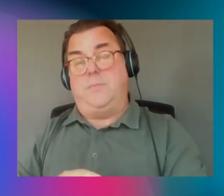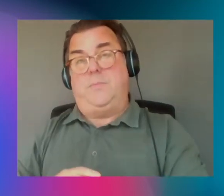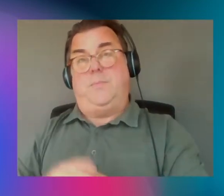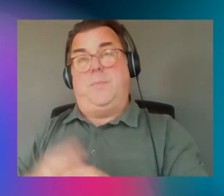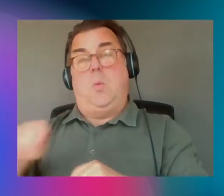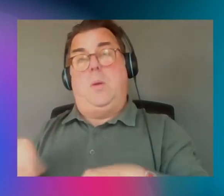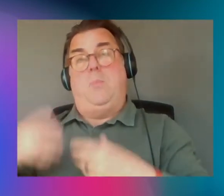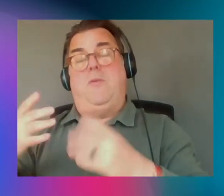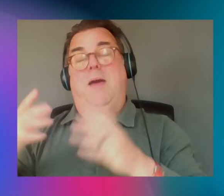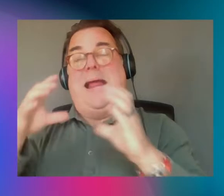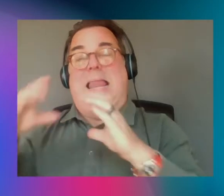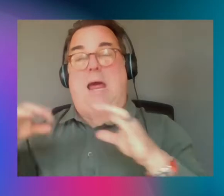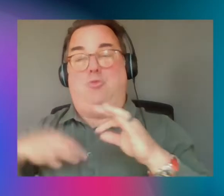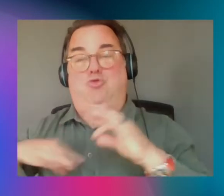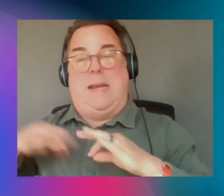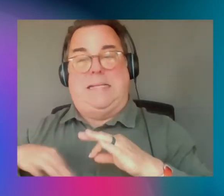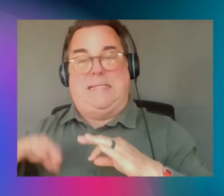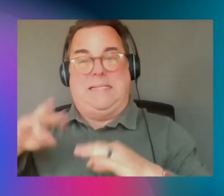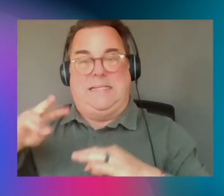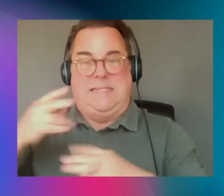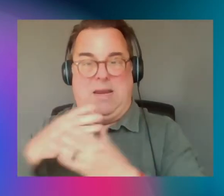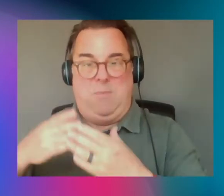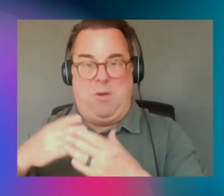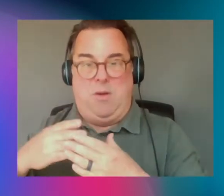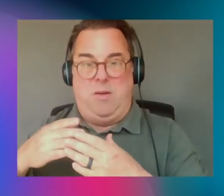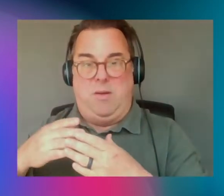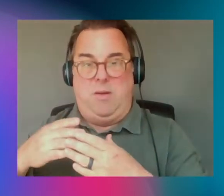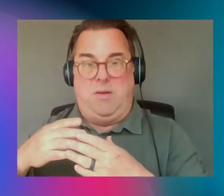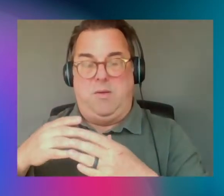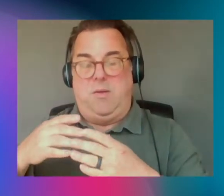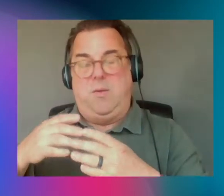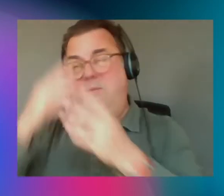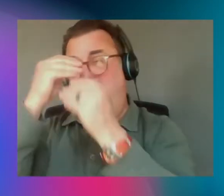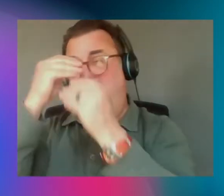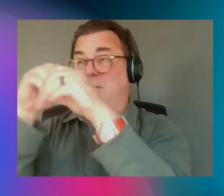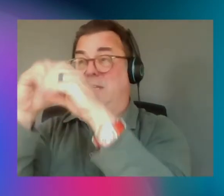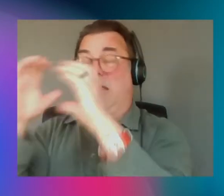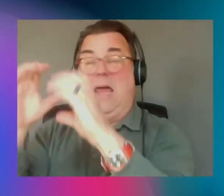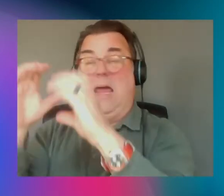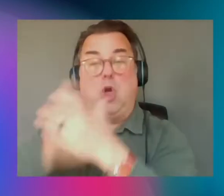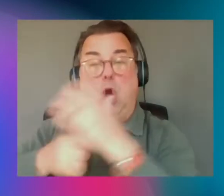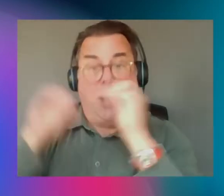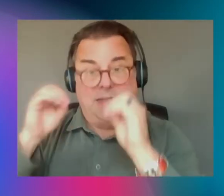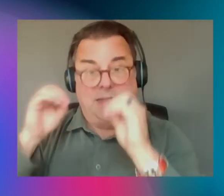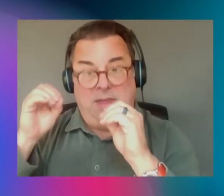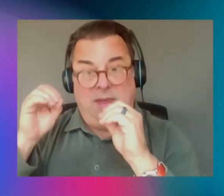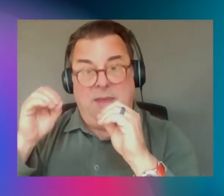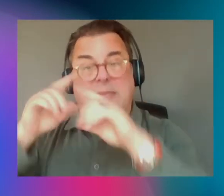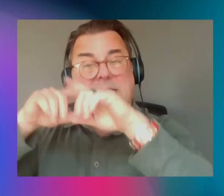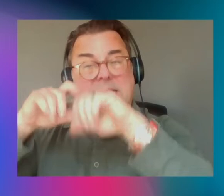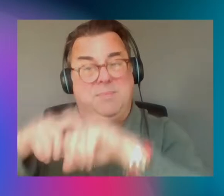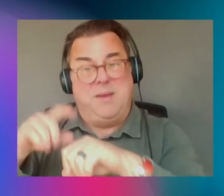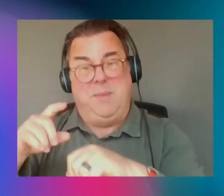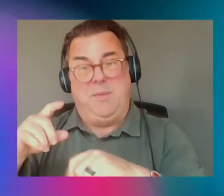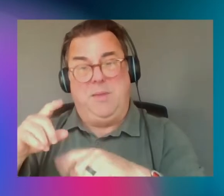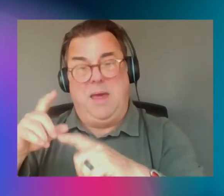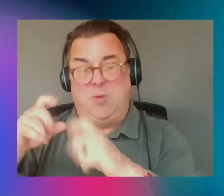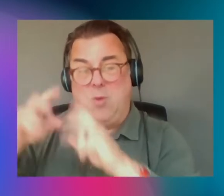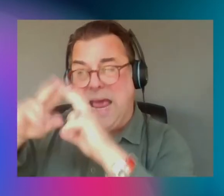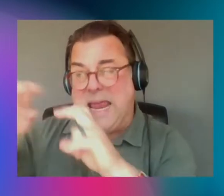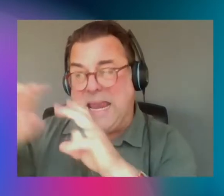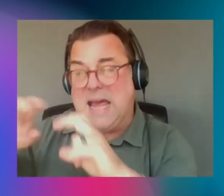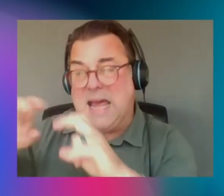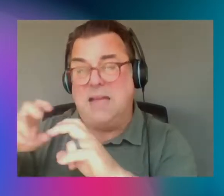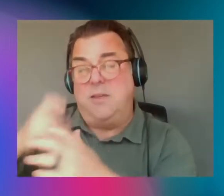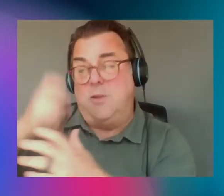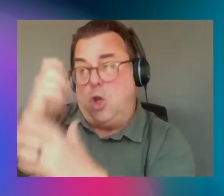credits. So that's the second component. You have all this data in the cloud, which is great. It's free. but people still have to analyze it, and there's a cost associated with